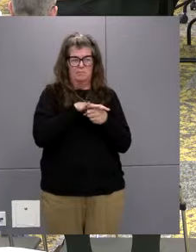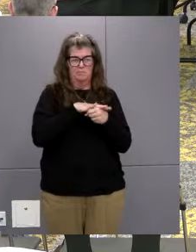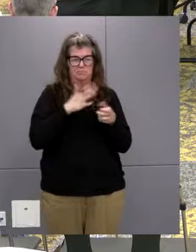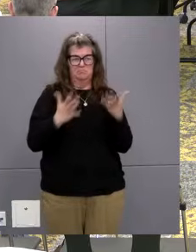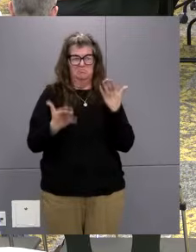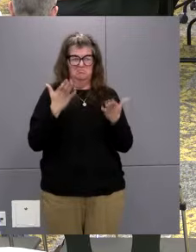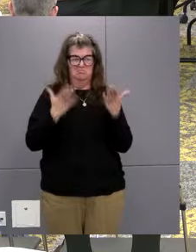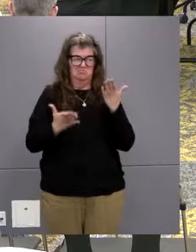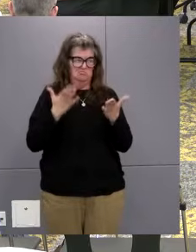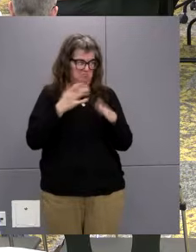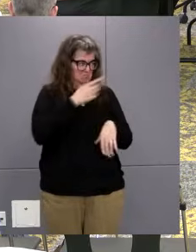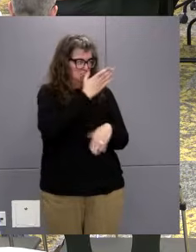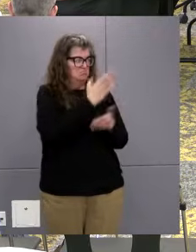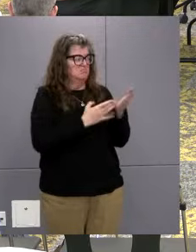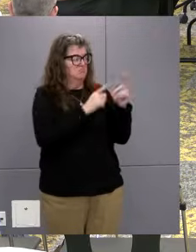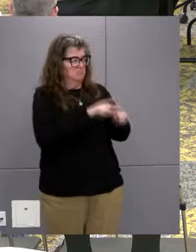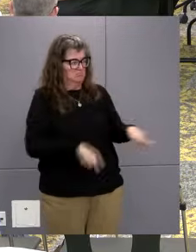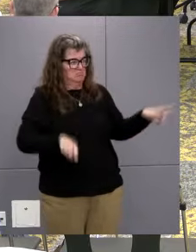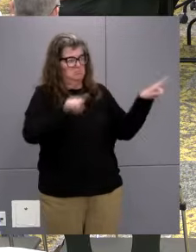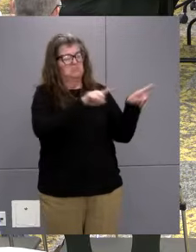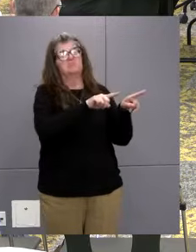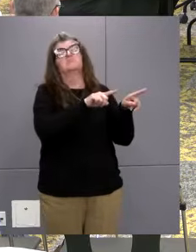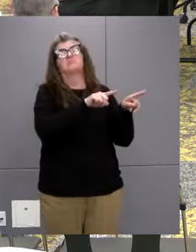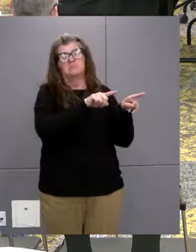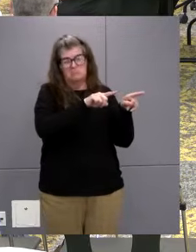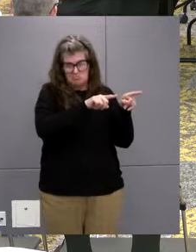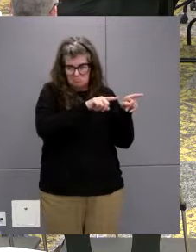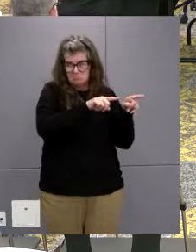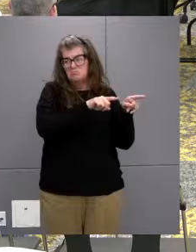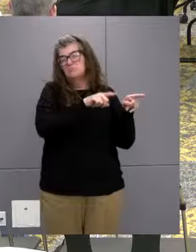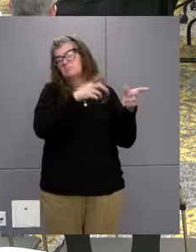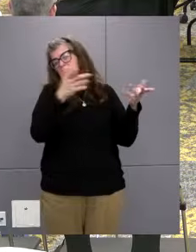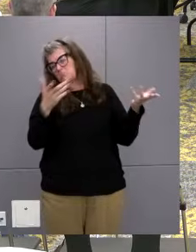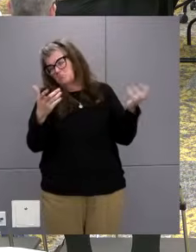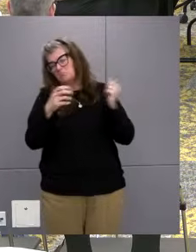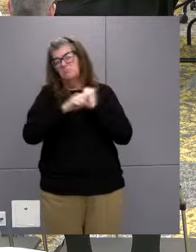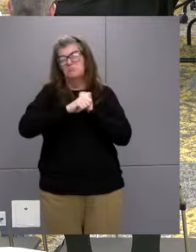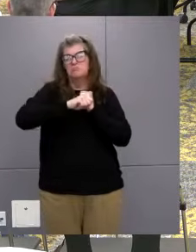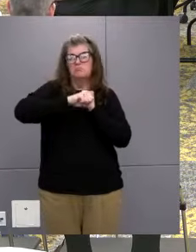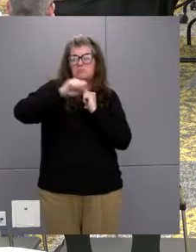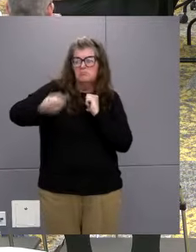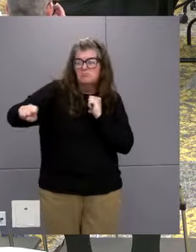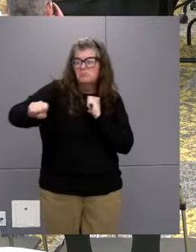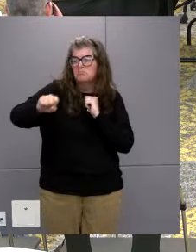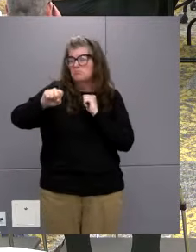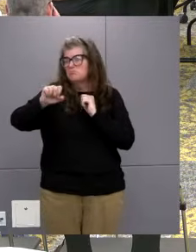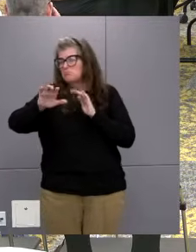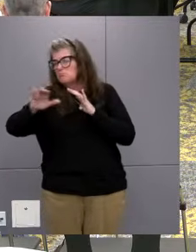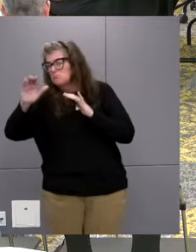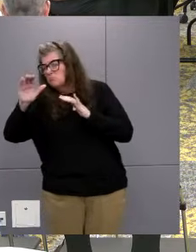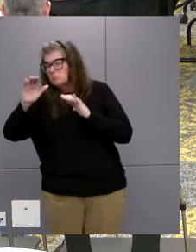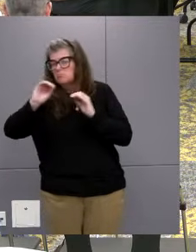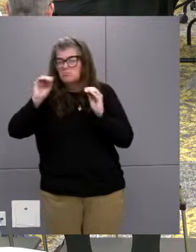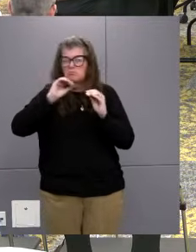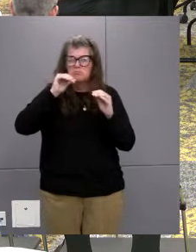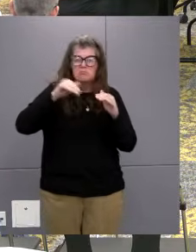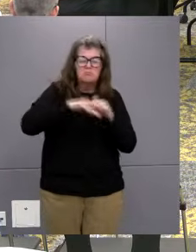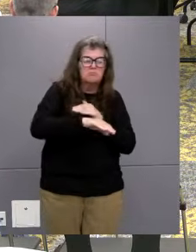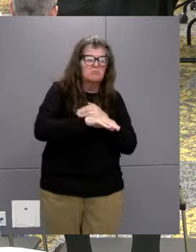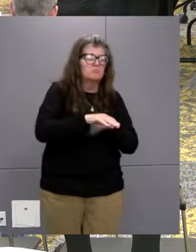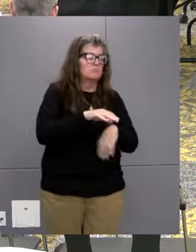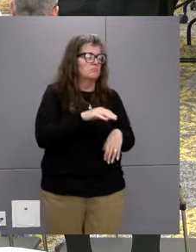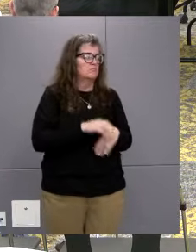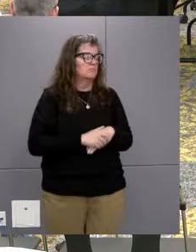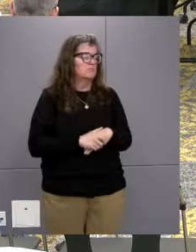maybe someone could be delayed. The notion that the security apparatus of